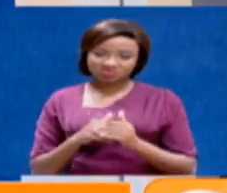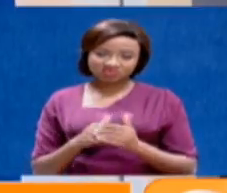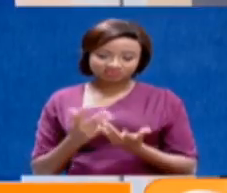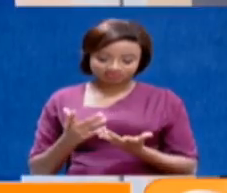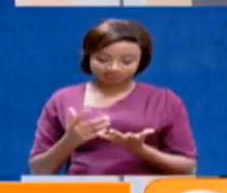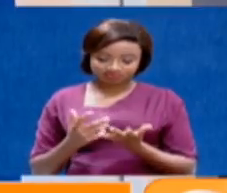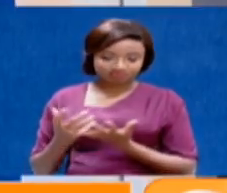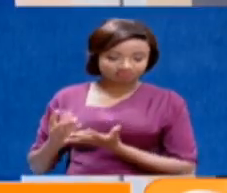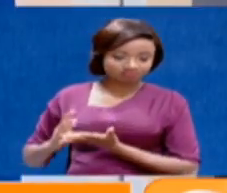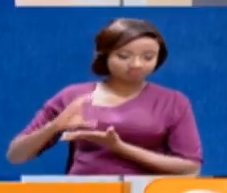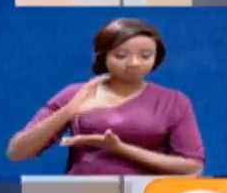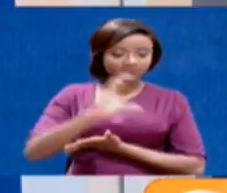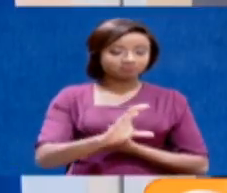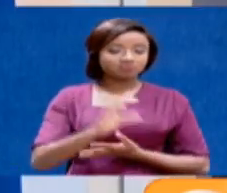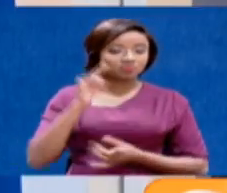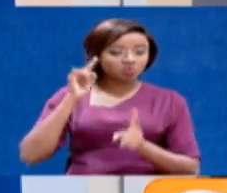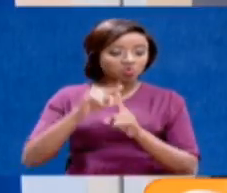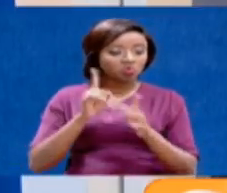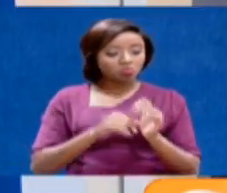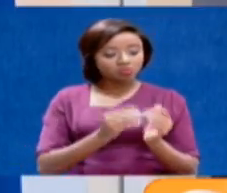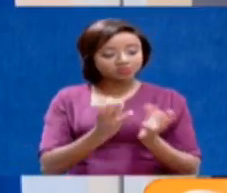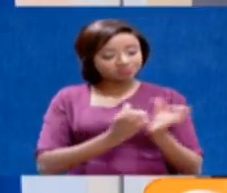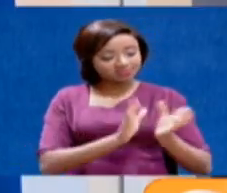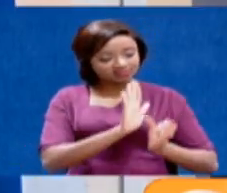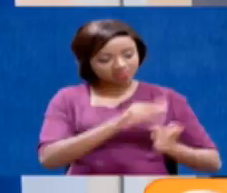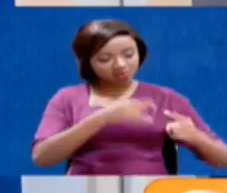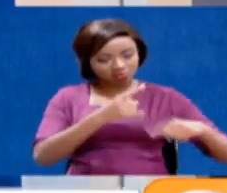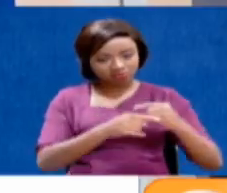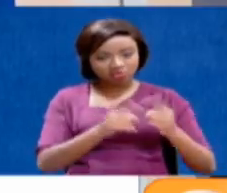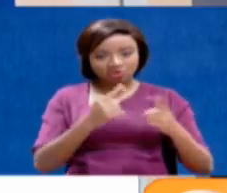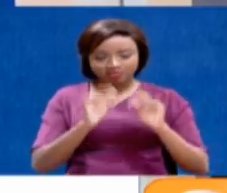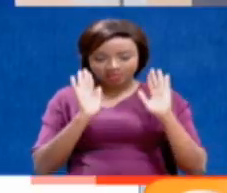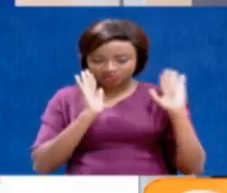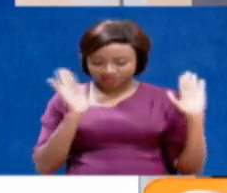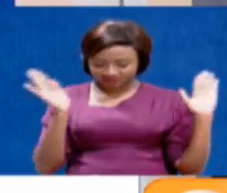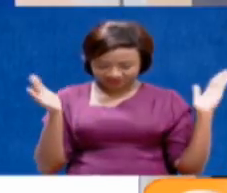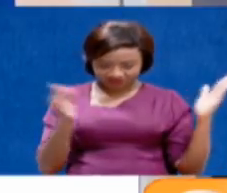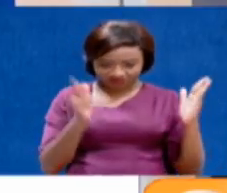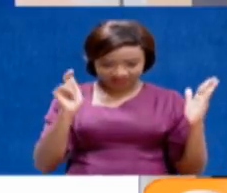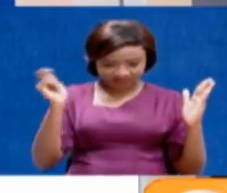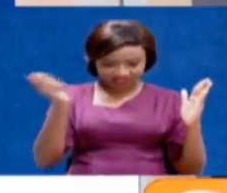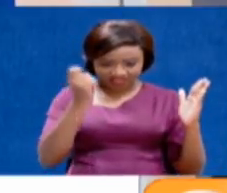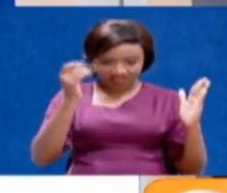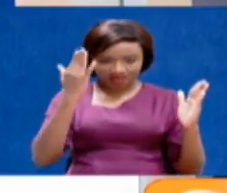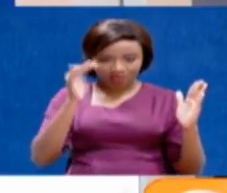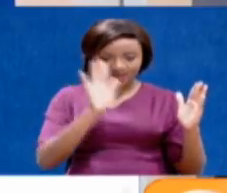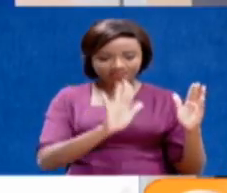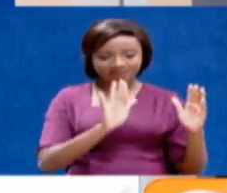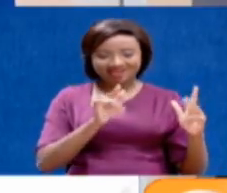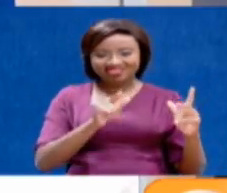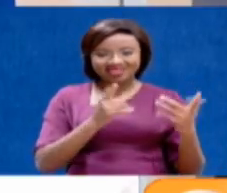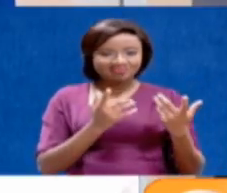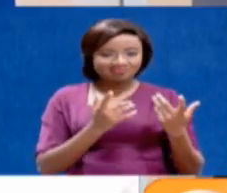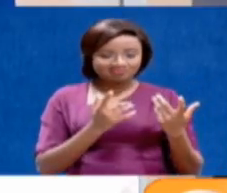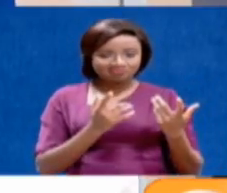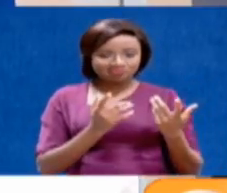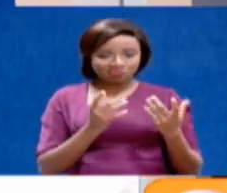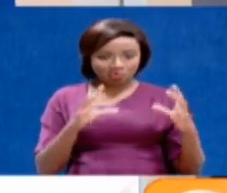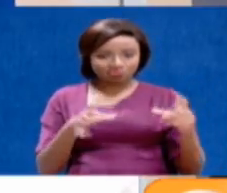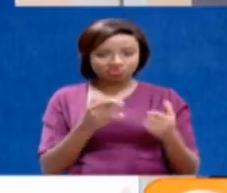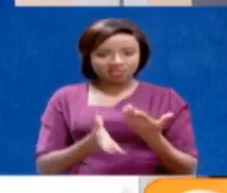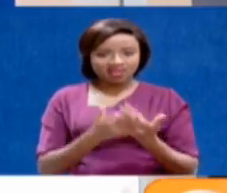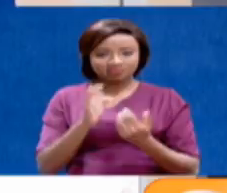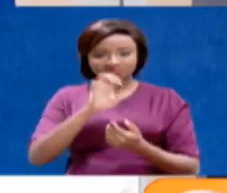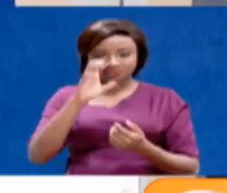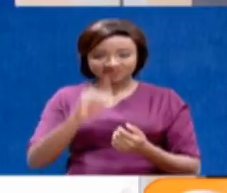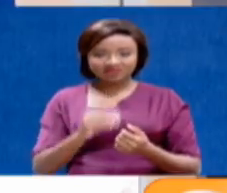economy. We've put a particular focus on Kenya here. Why? Because it's the dynamic, breathing heart of the East African community.